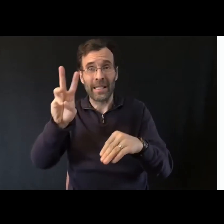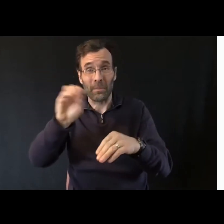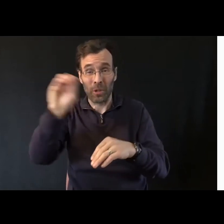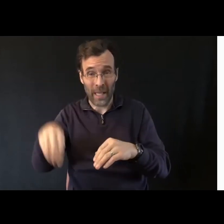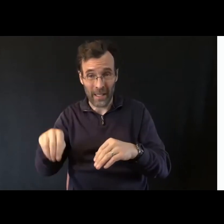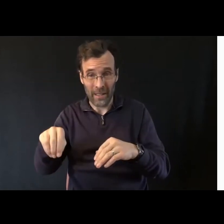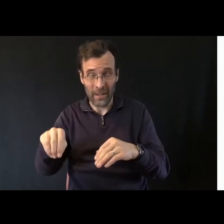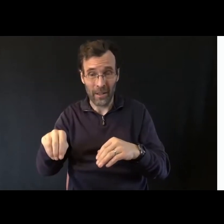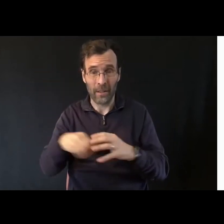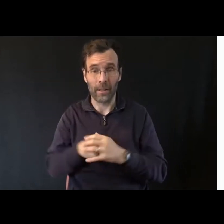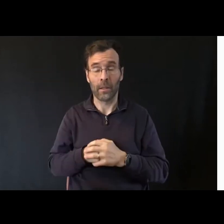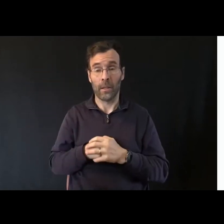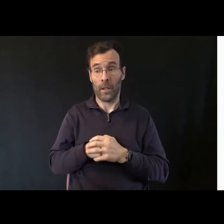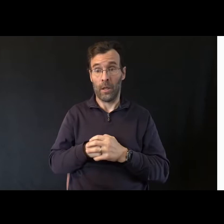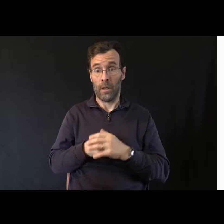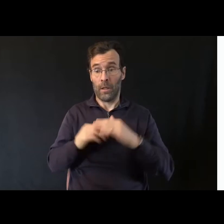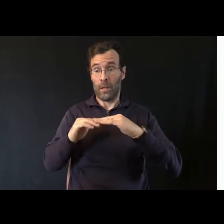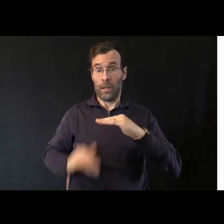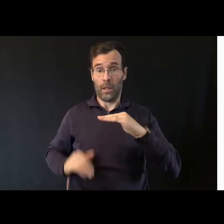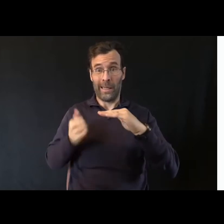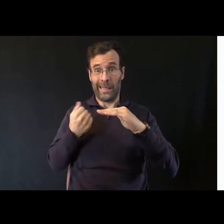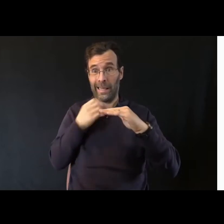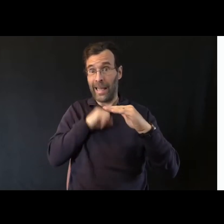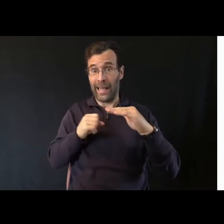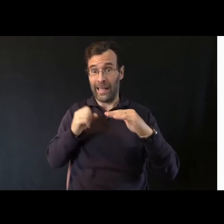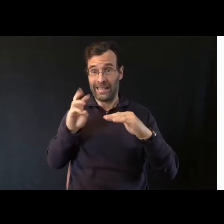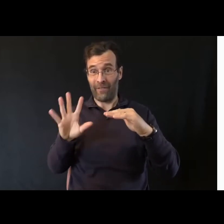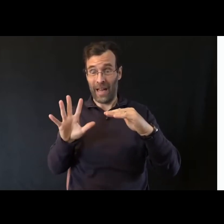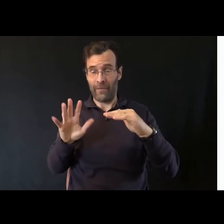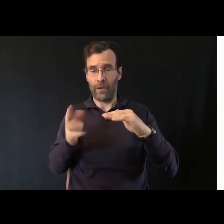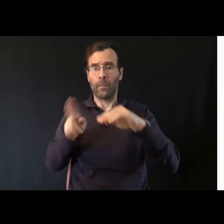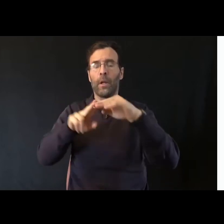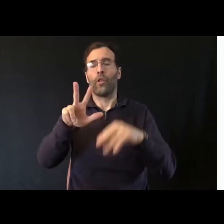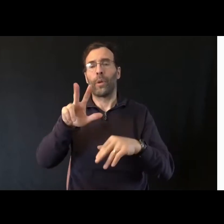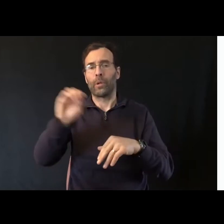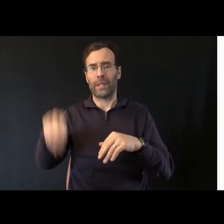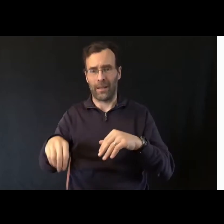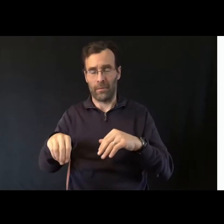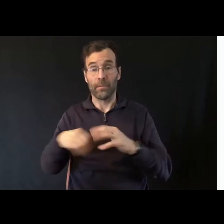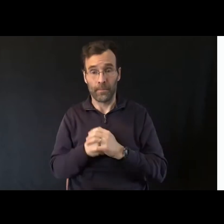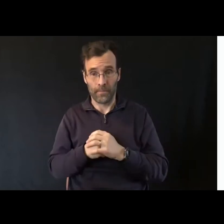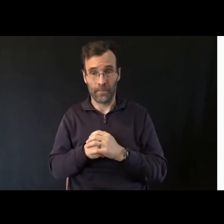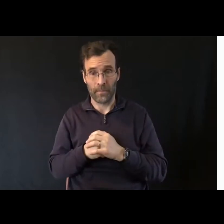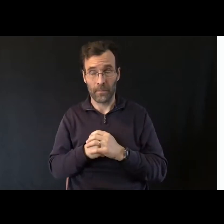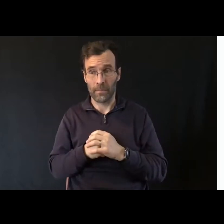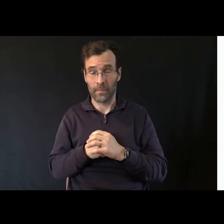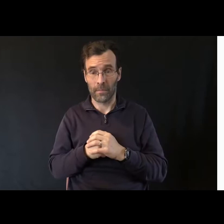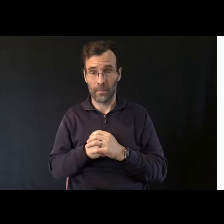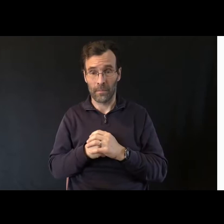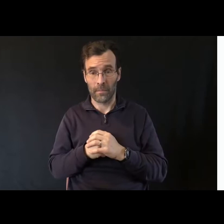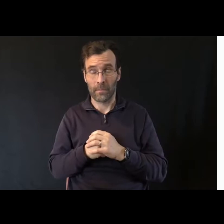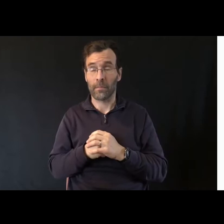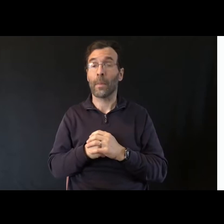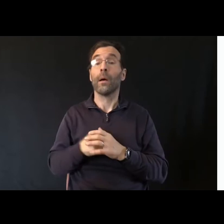compared to only 3% for those under age 65. A century ago, 1 in 10 Americans were over the age